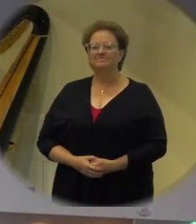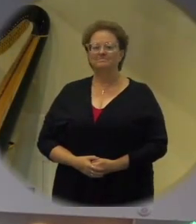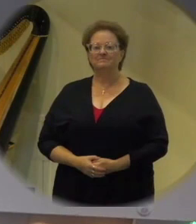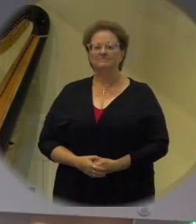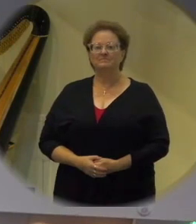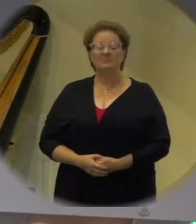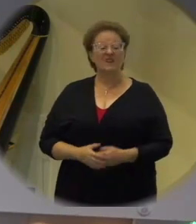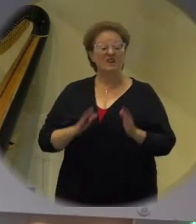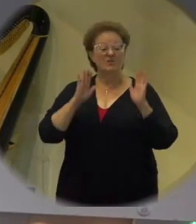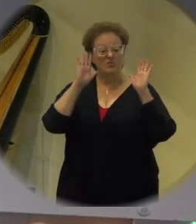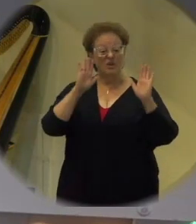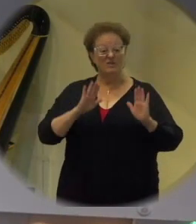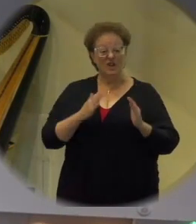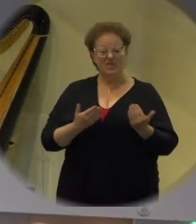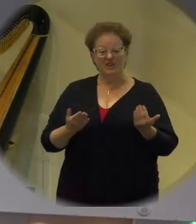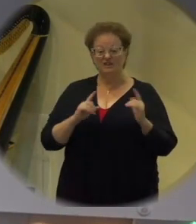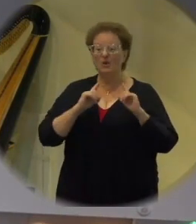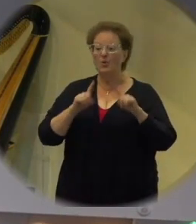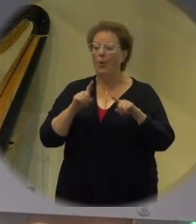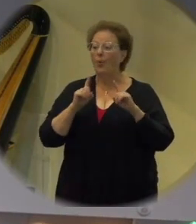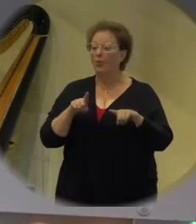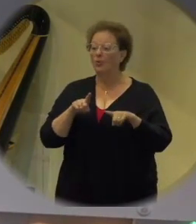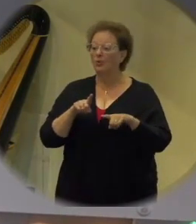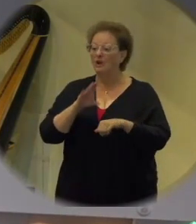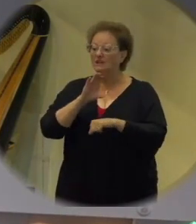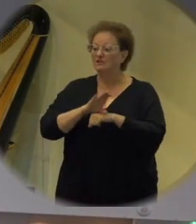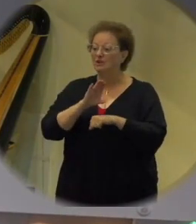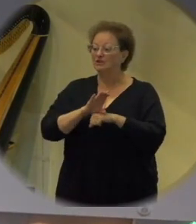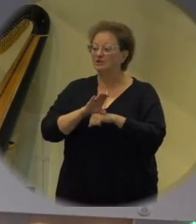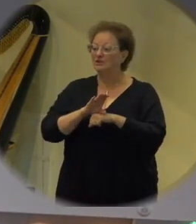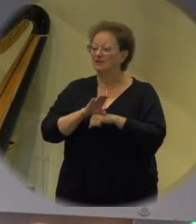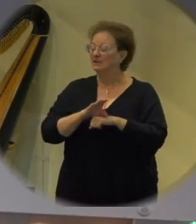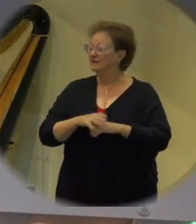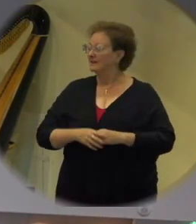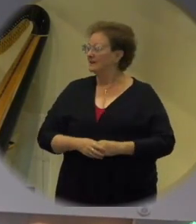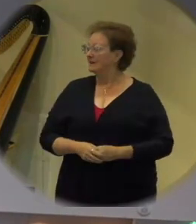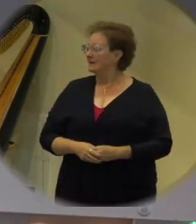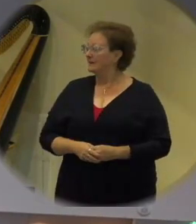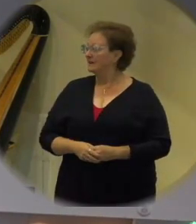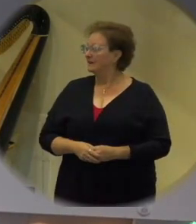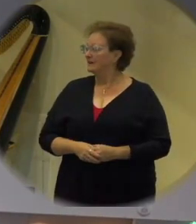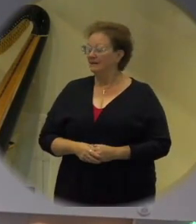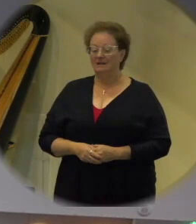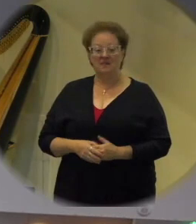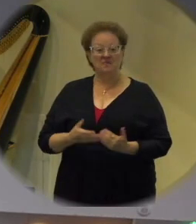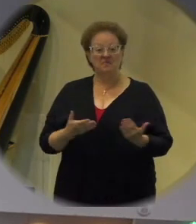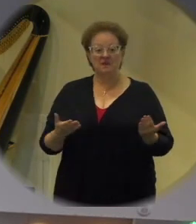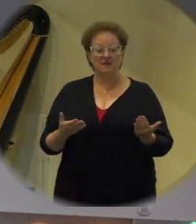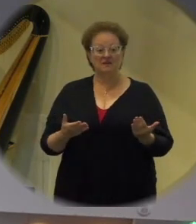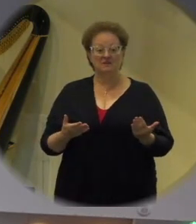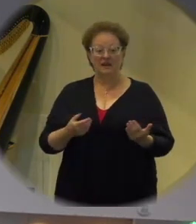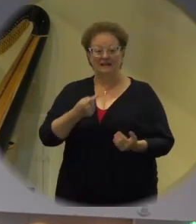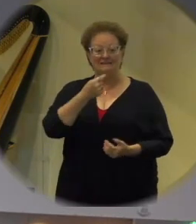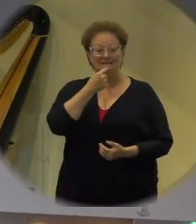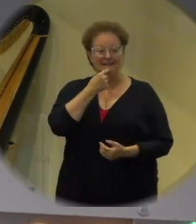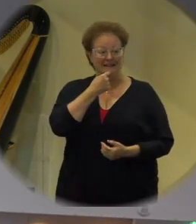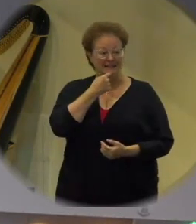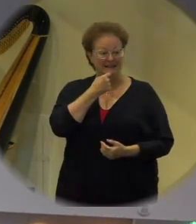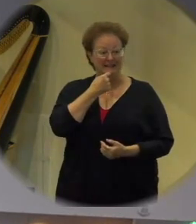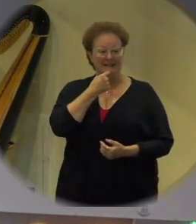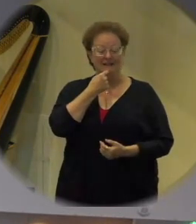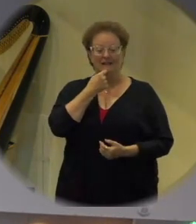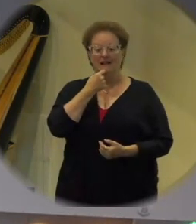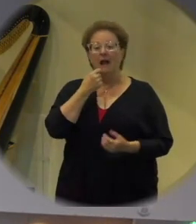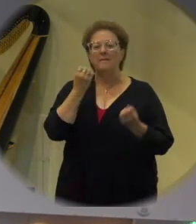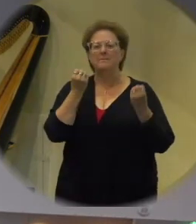You know, one of the great things about going to church is that you learn things. Things that you have said